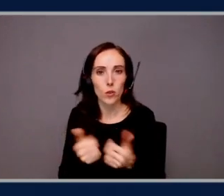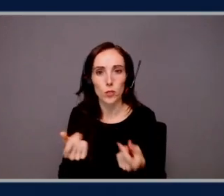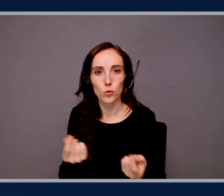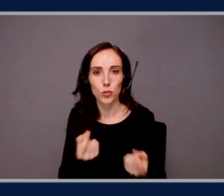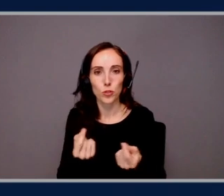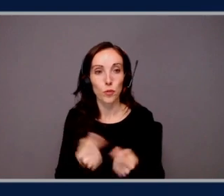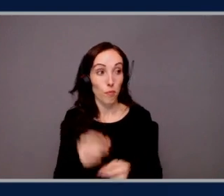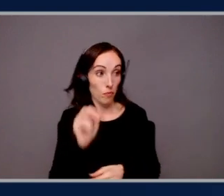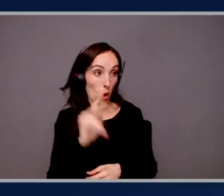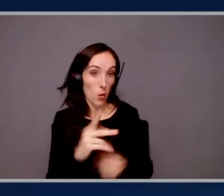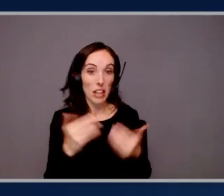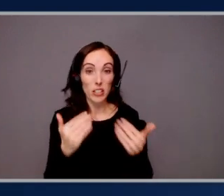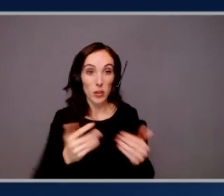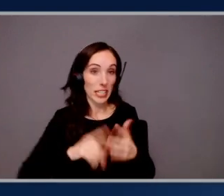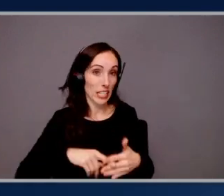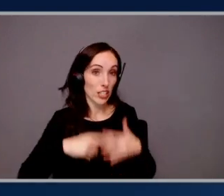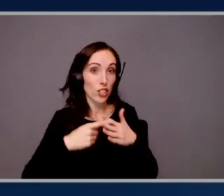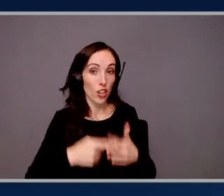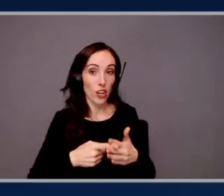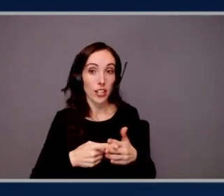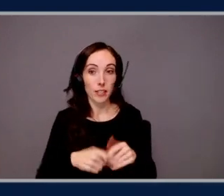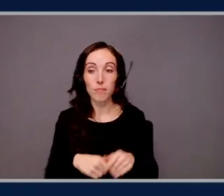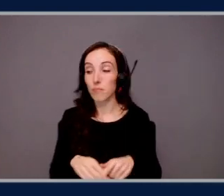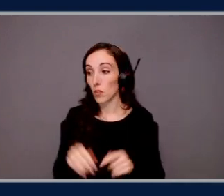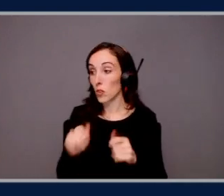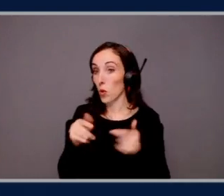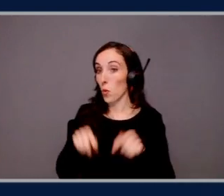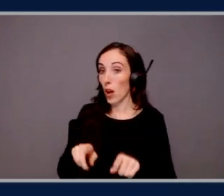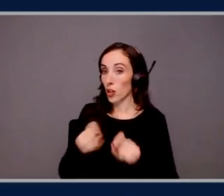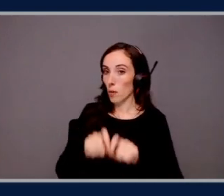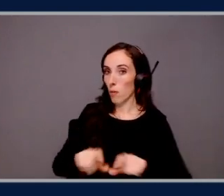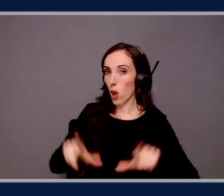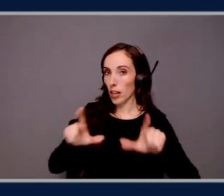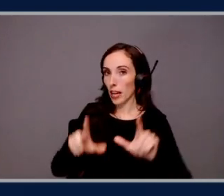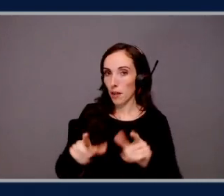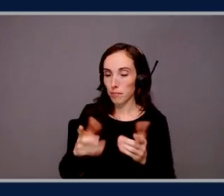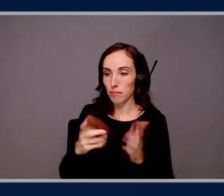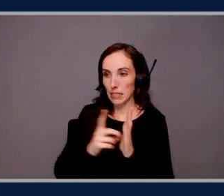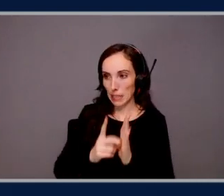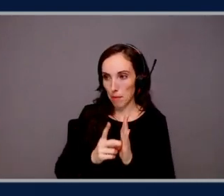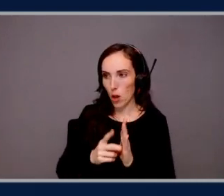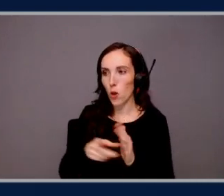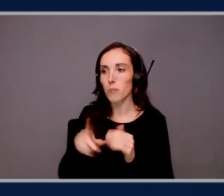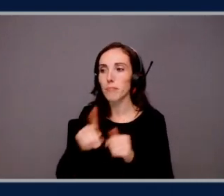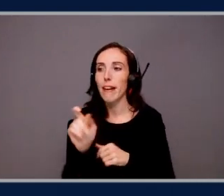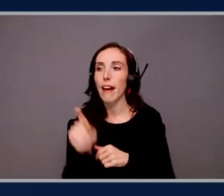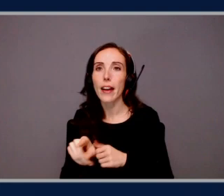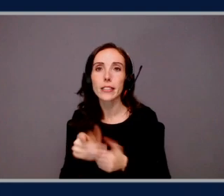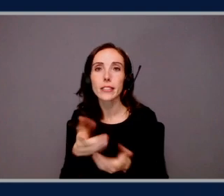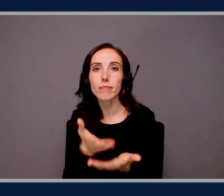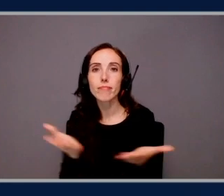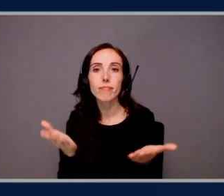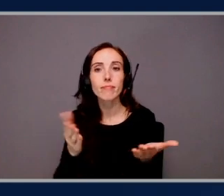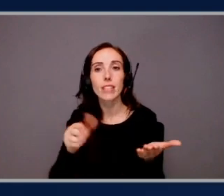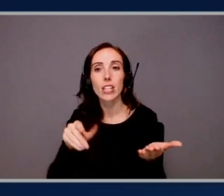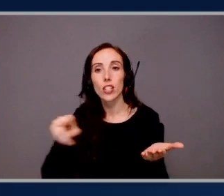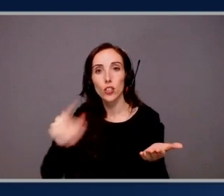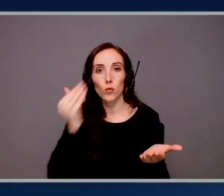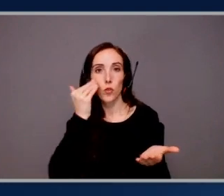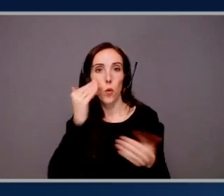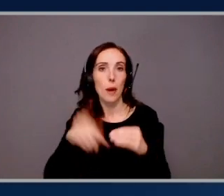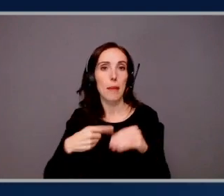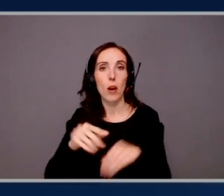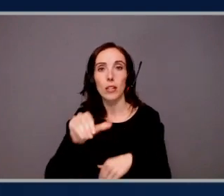Let's get to So while you're getting the demo up, let's ask the chat. Like, have you ever heard of Amazon zero-ETL integrations? Let us